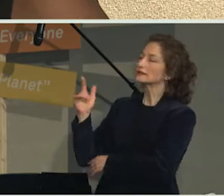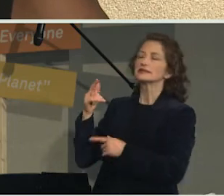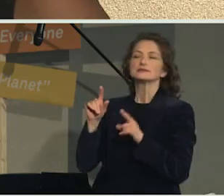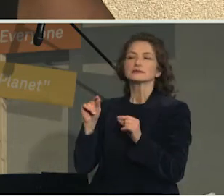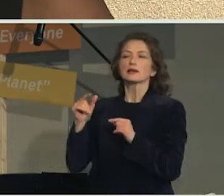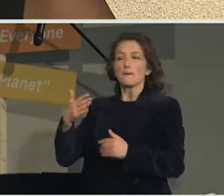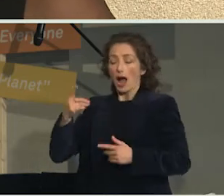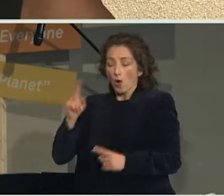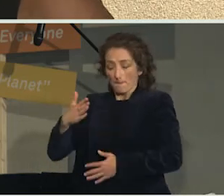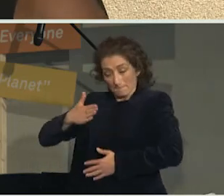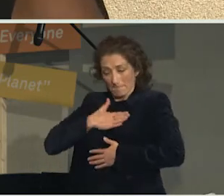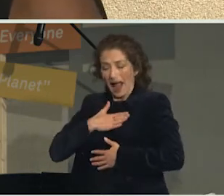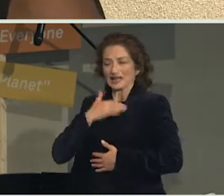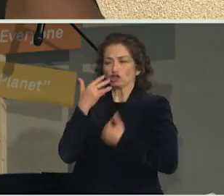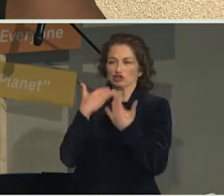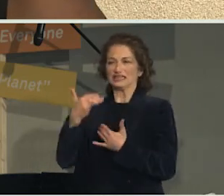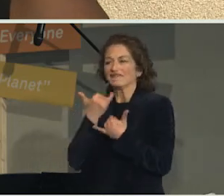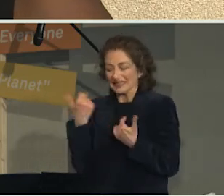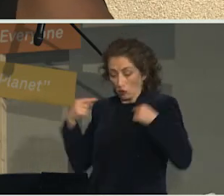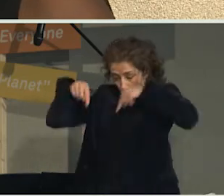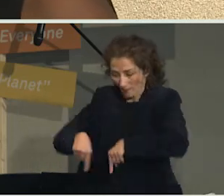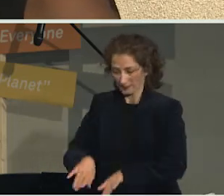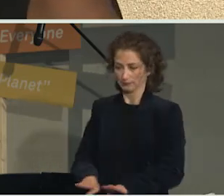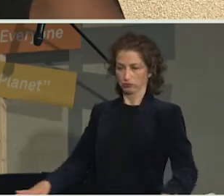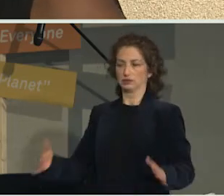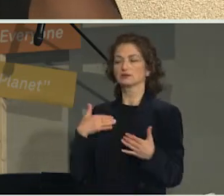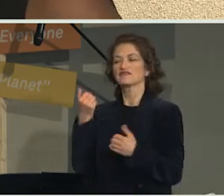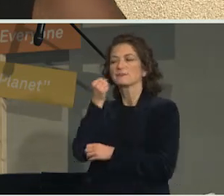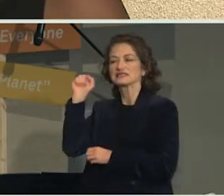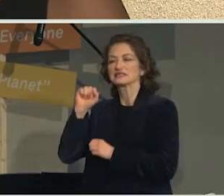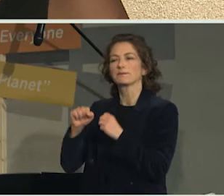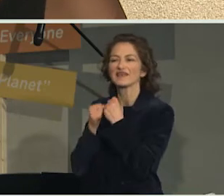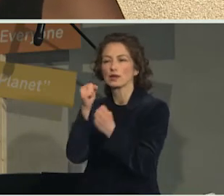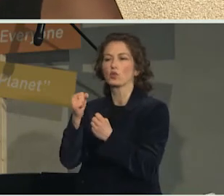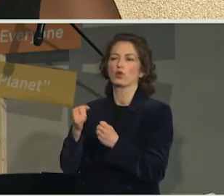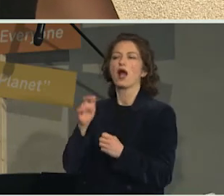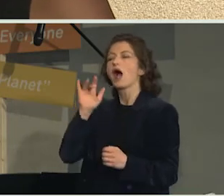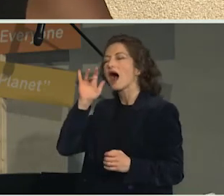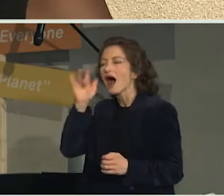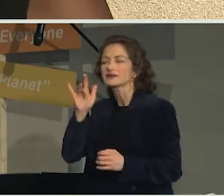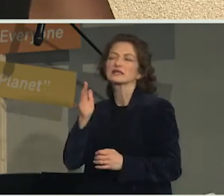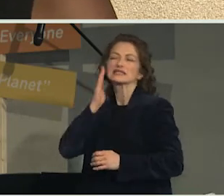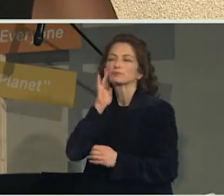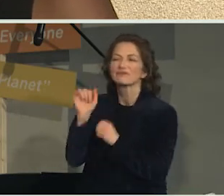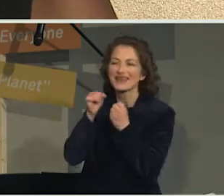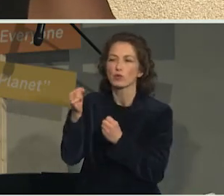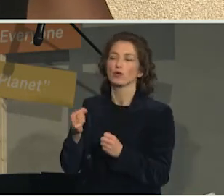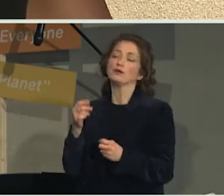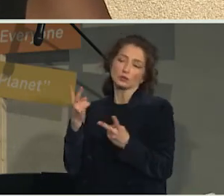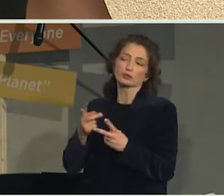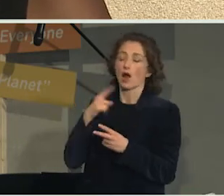becoming political. It led me to anti-racist and feminist movements, to the law, to critical race theory, and ultimately